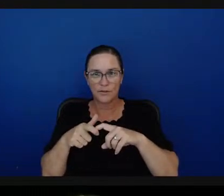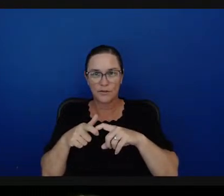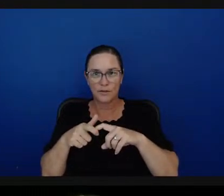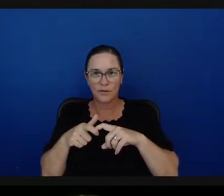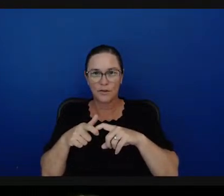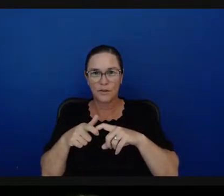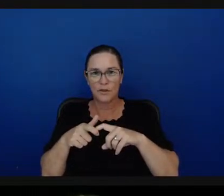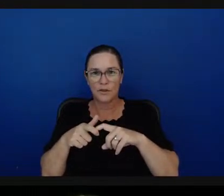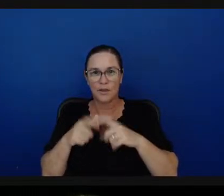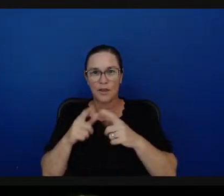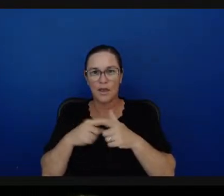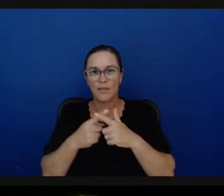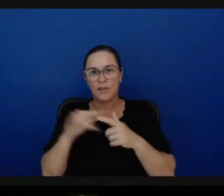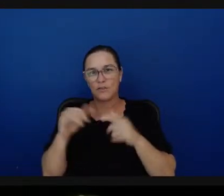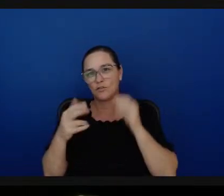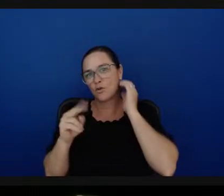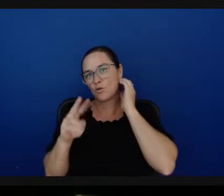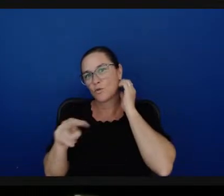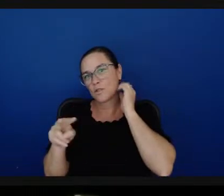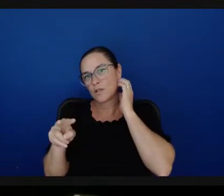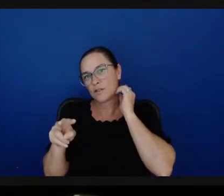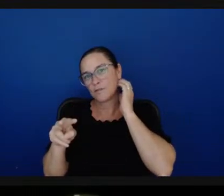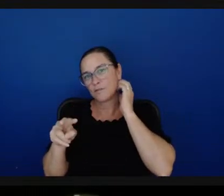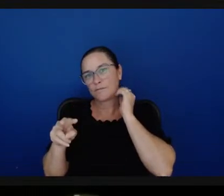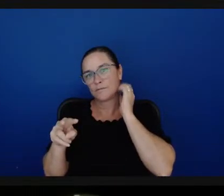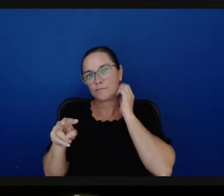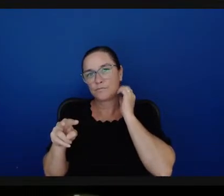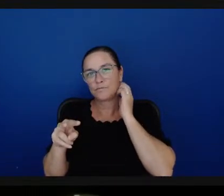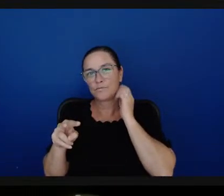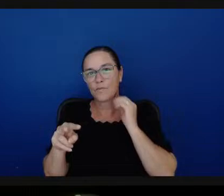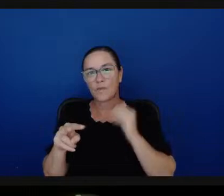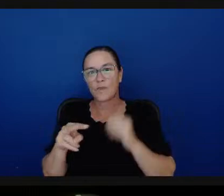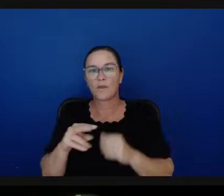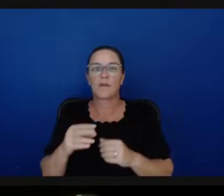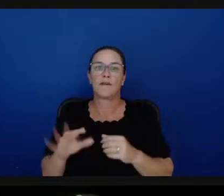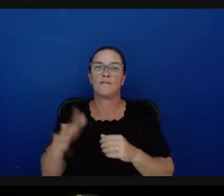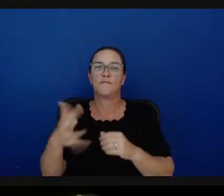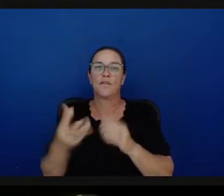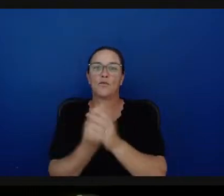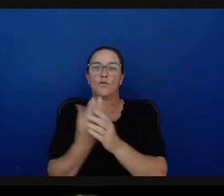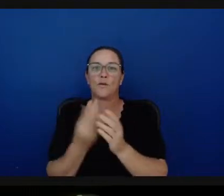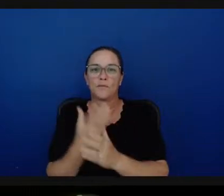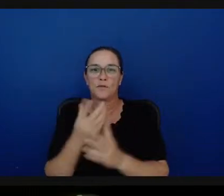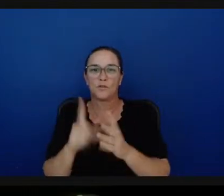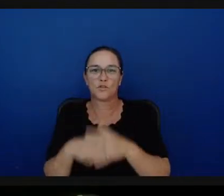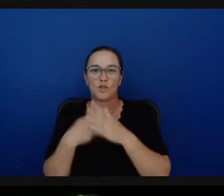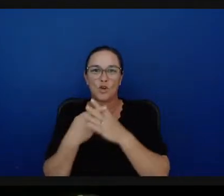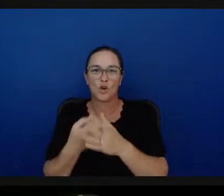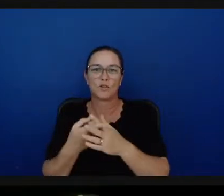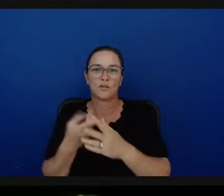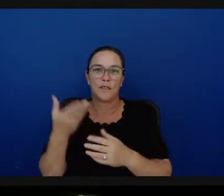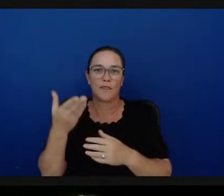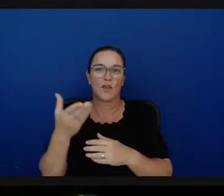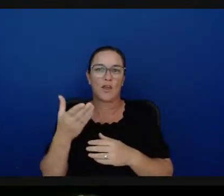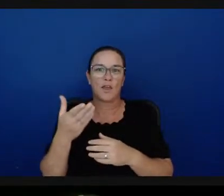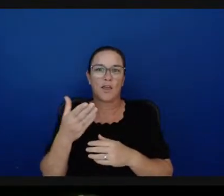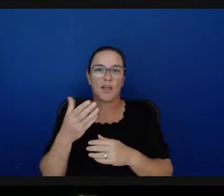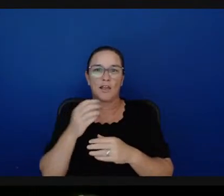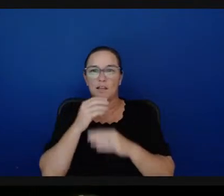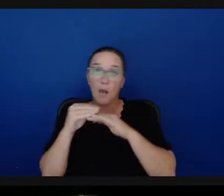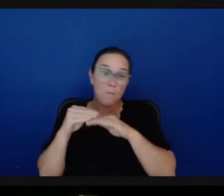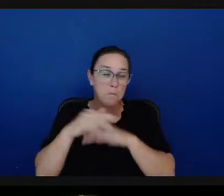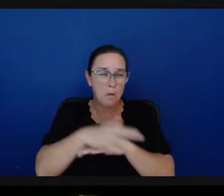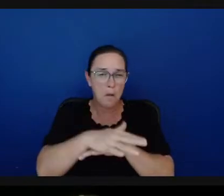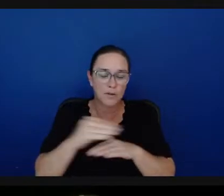Here we come to the 22nd, where episode 5 begins. There it is. Doesn't make it quite as far